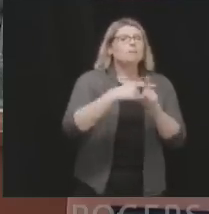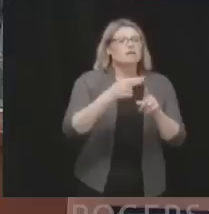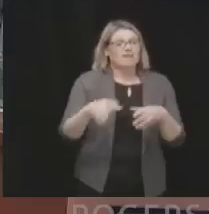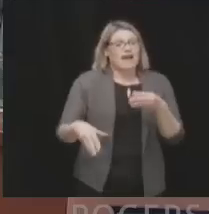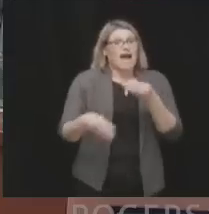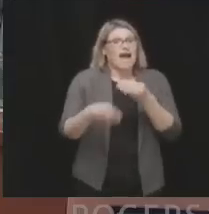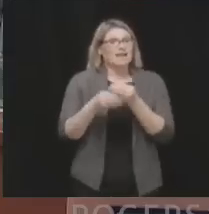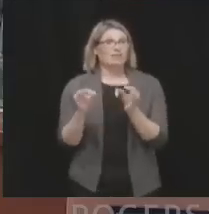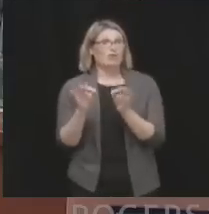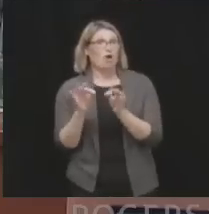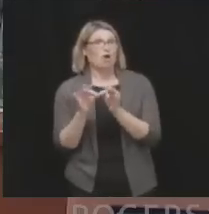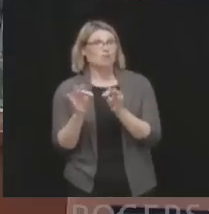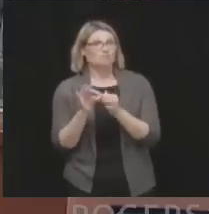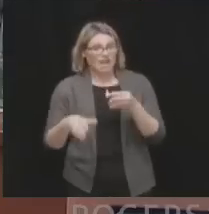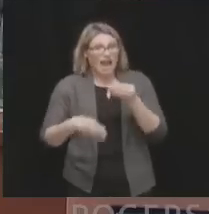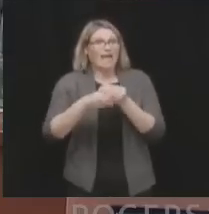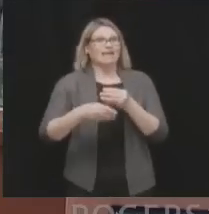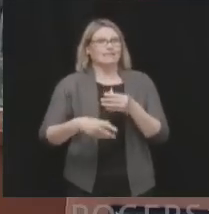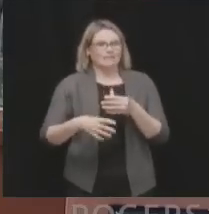with.